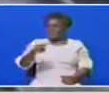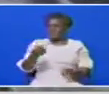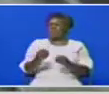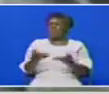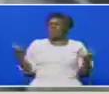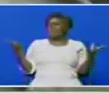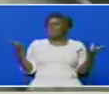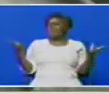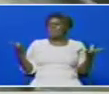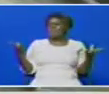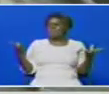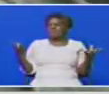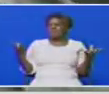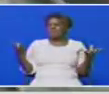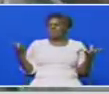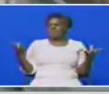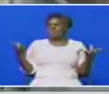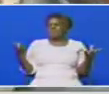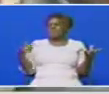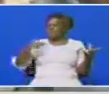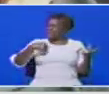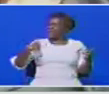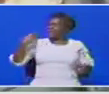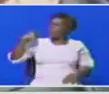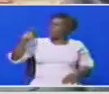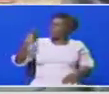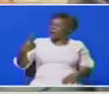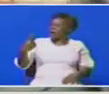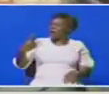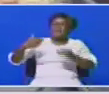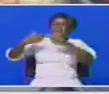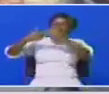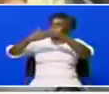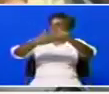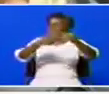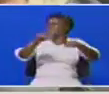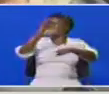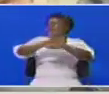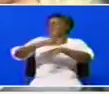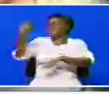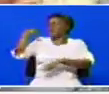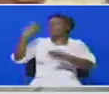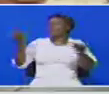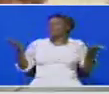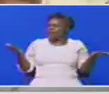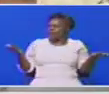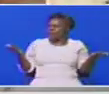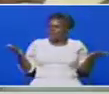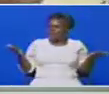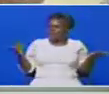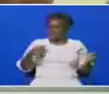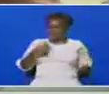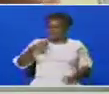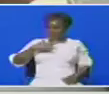those, and we have the forms, we are indeed ahead of even our own competitors. So where are they getting from? So that is our feeling,